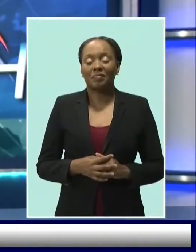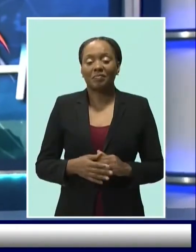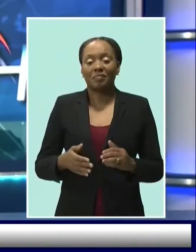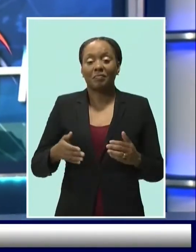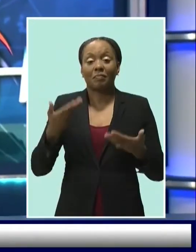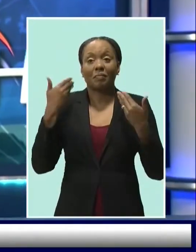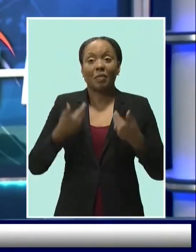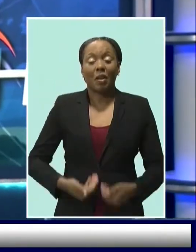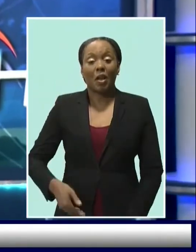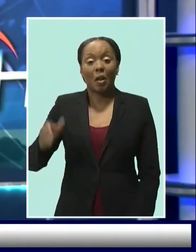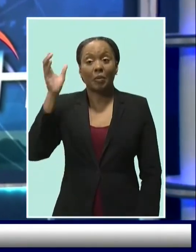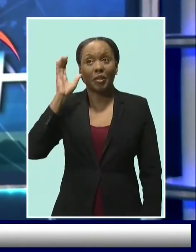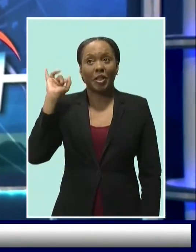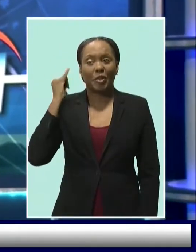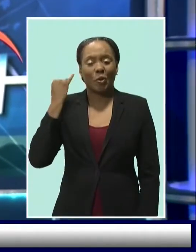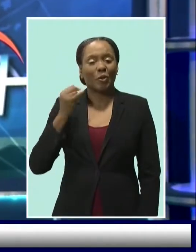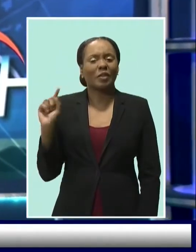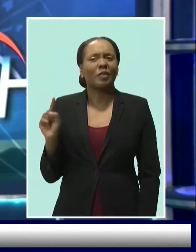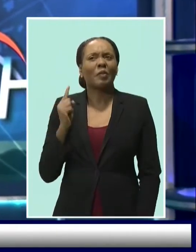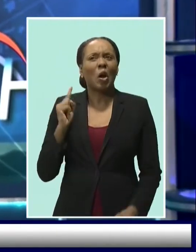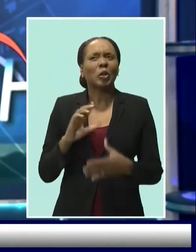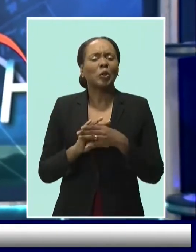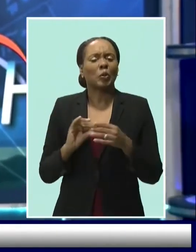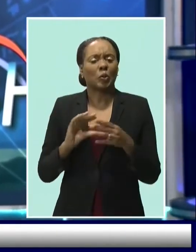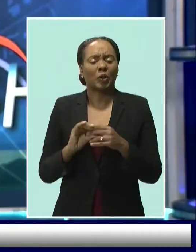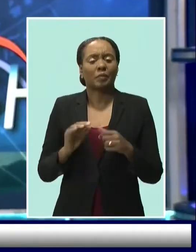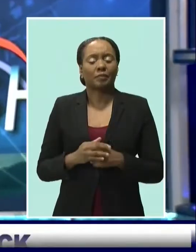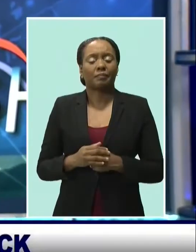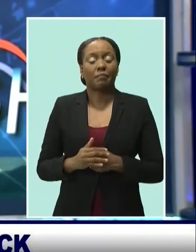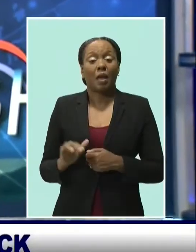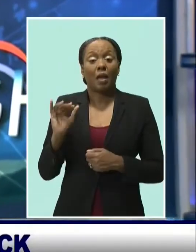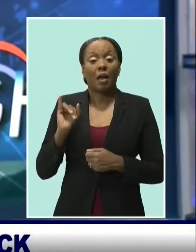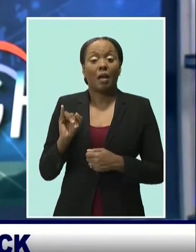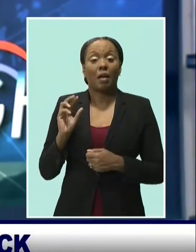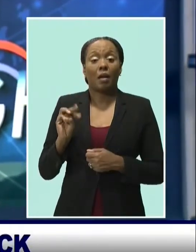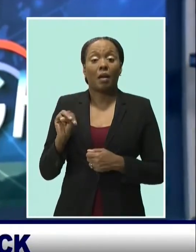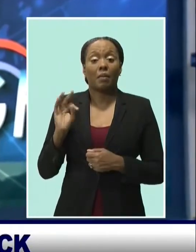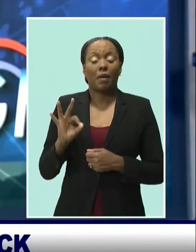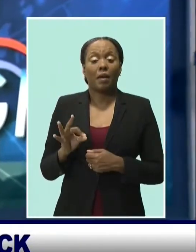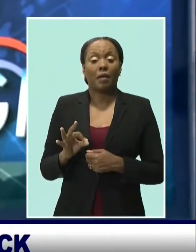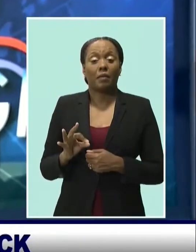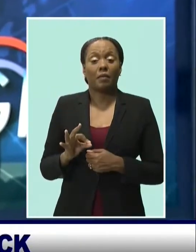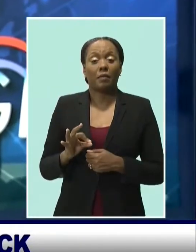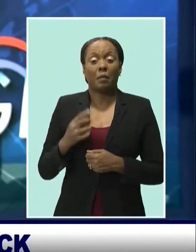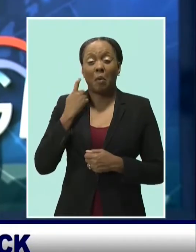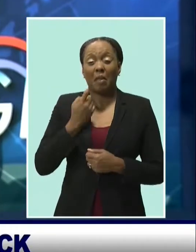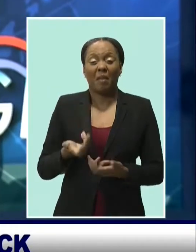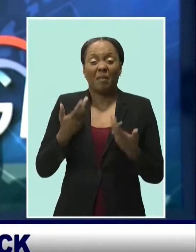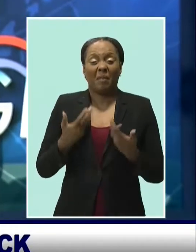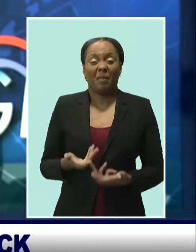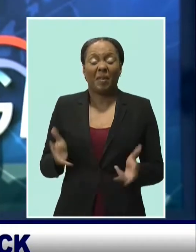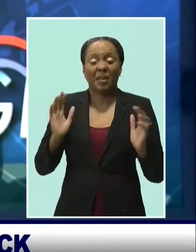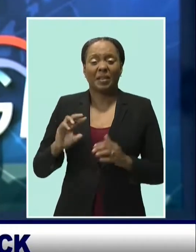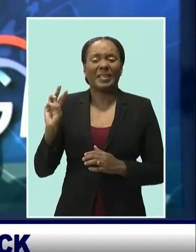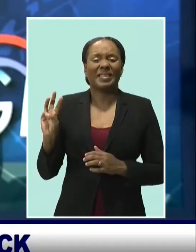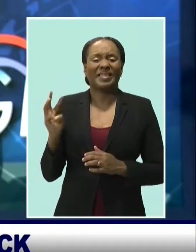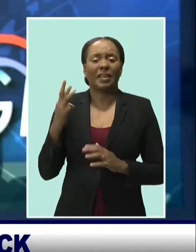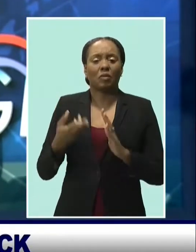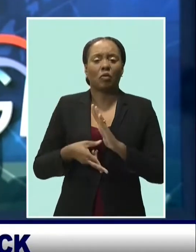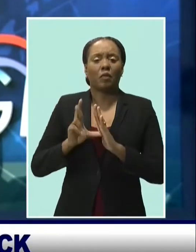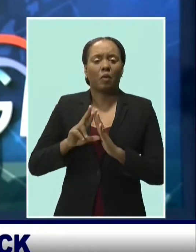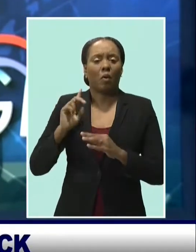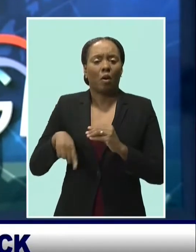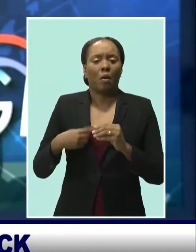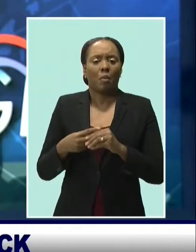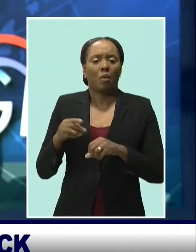I'm Shane Jones, leading the news at 7. The International Monetary Fund has concluded its 6th review of Barbados under the Extended